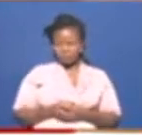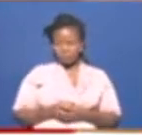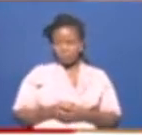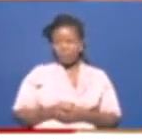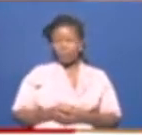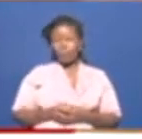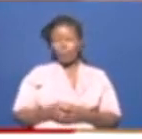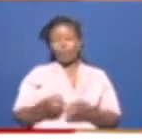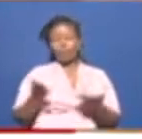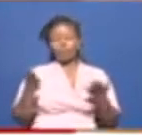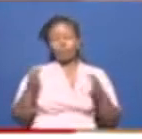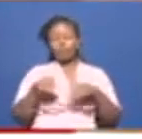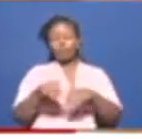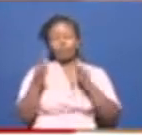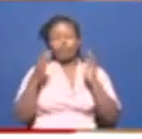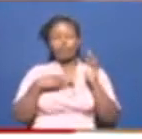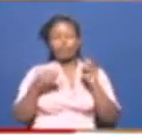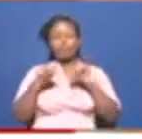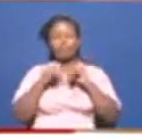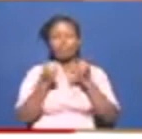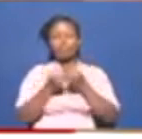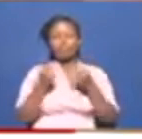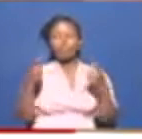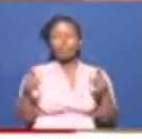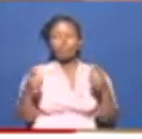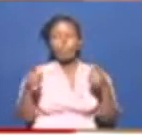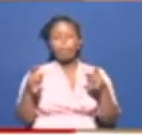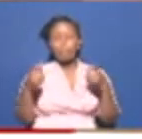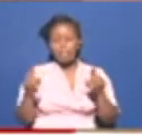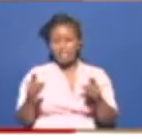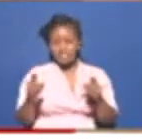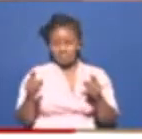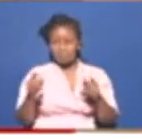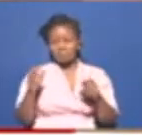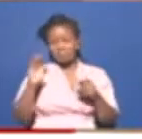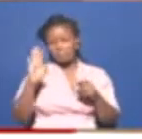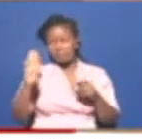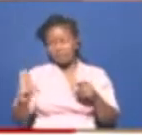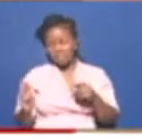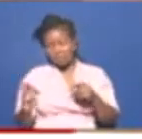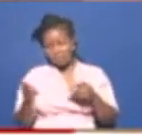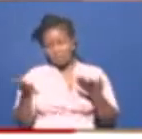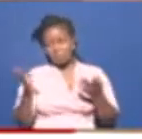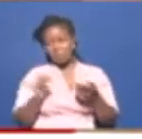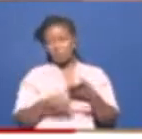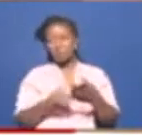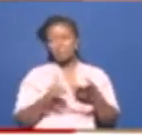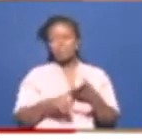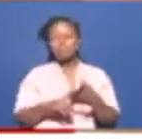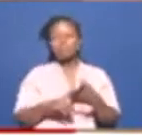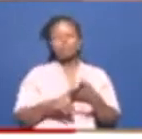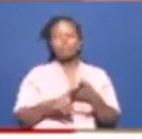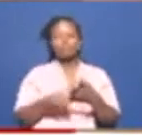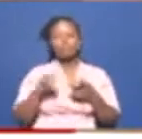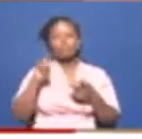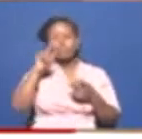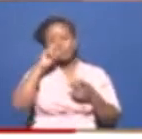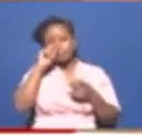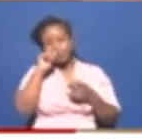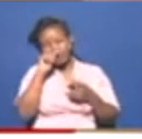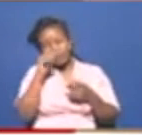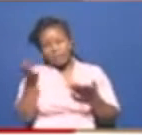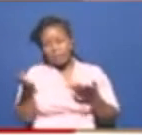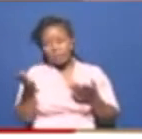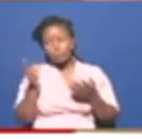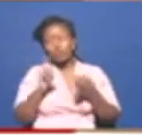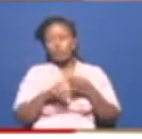my social media pages, Sharon Korir on Facebook, Sharon Korir Fistula Champion on Twitter, Sharon Korir Fistula